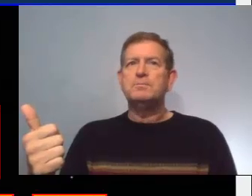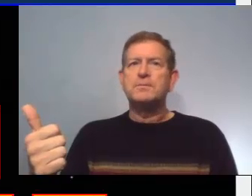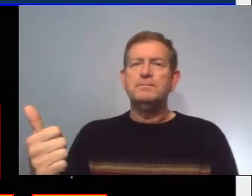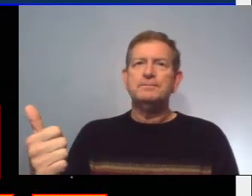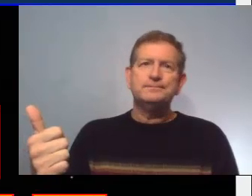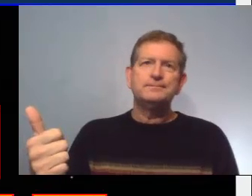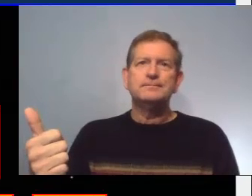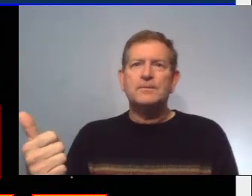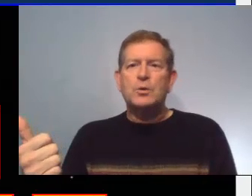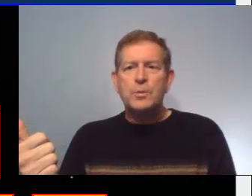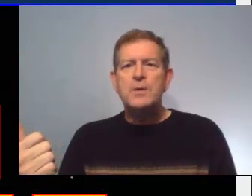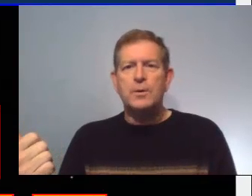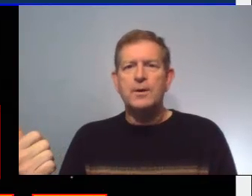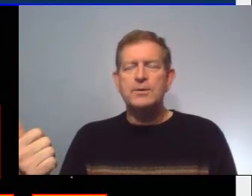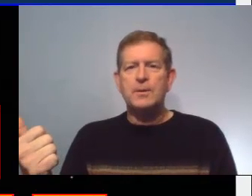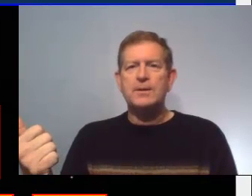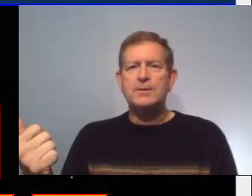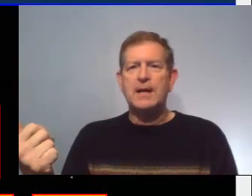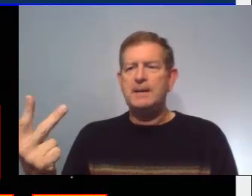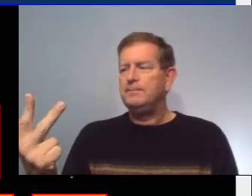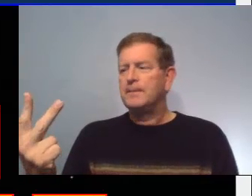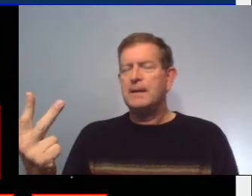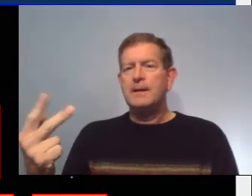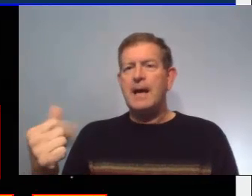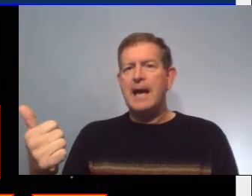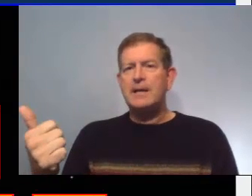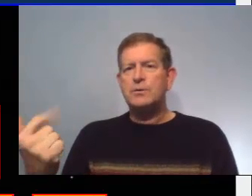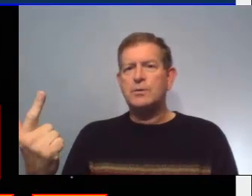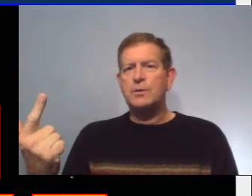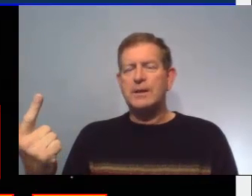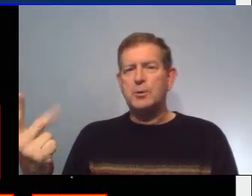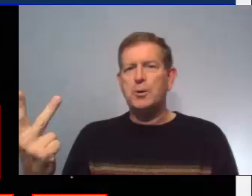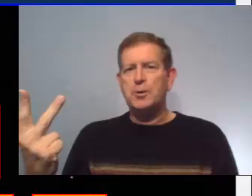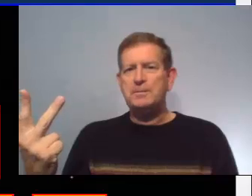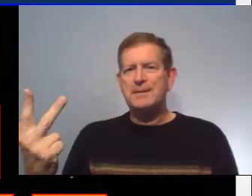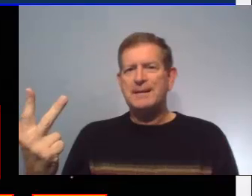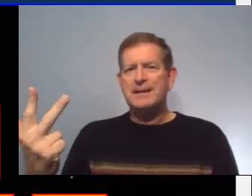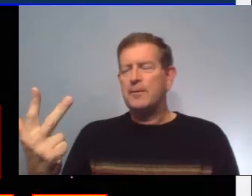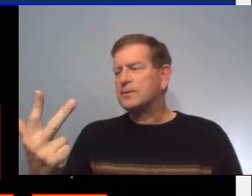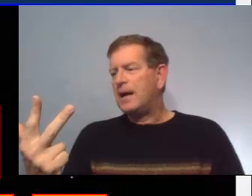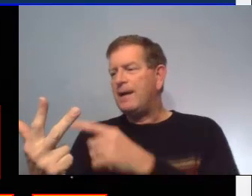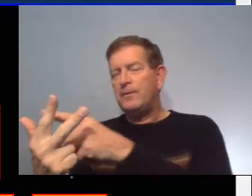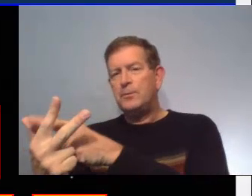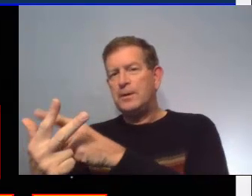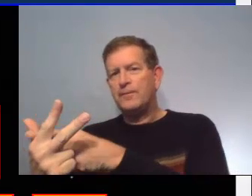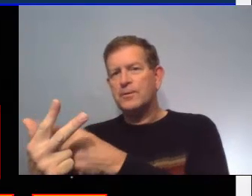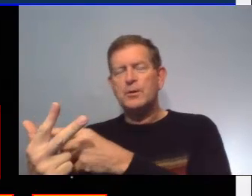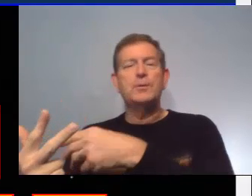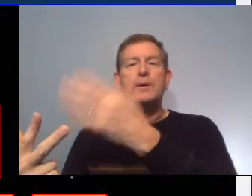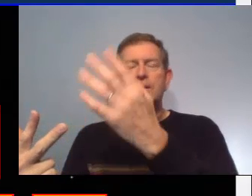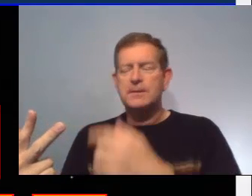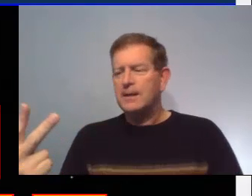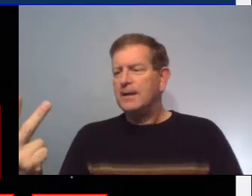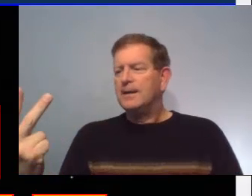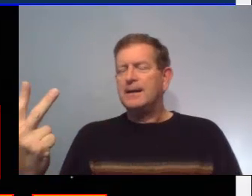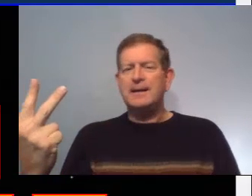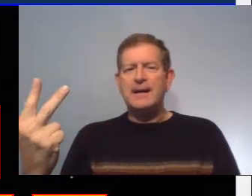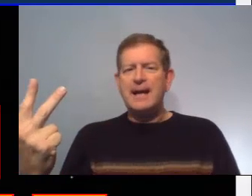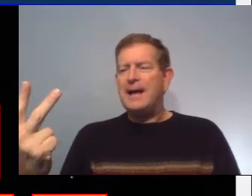really 3 words we could say, est, ce, and que, although there's a hyphen between the first two, but who